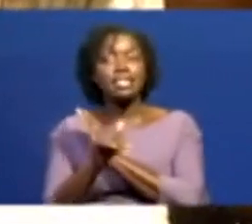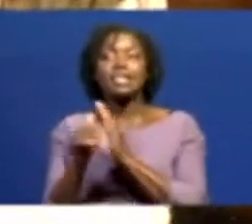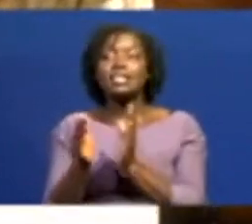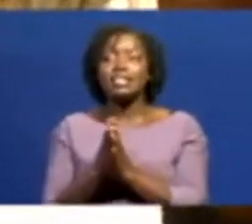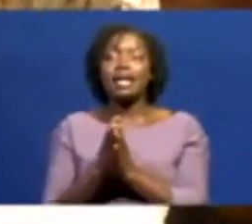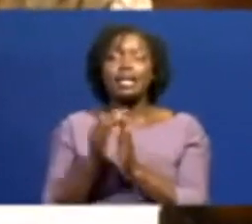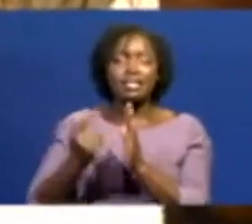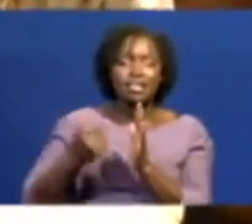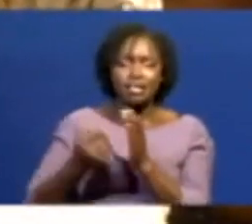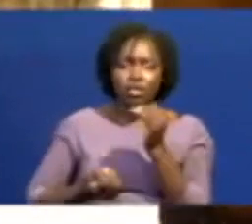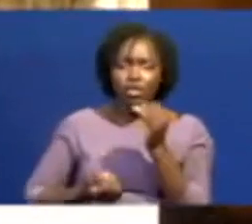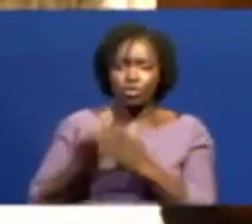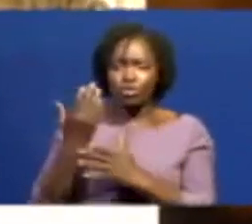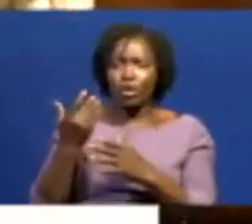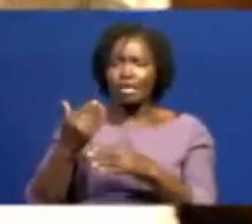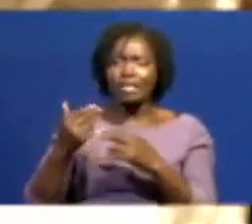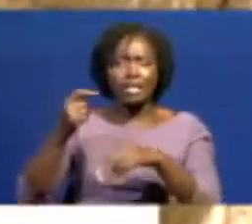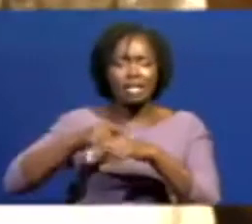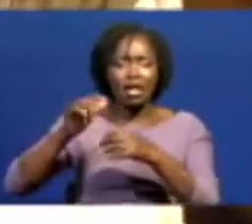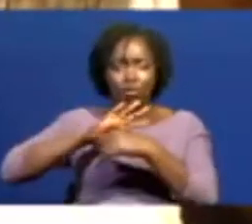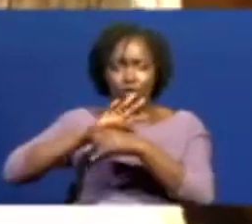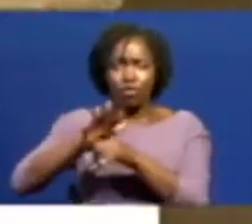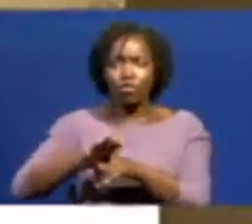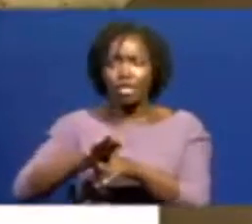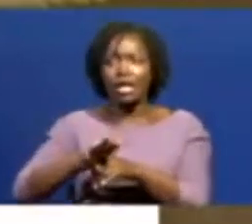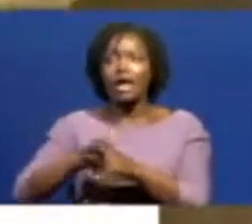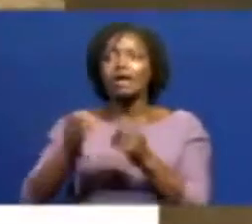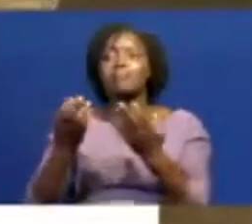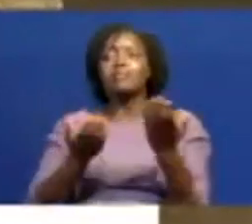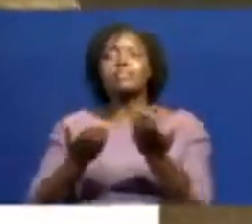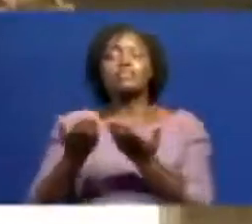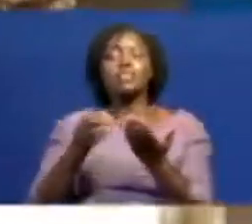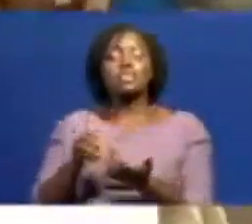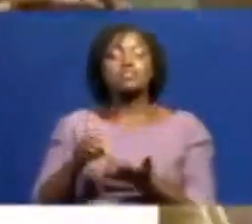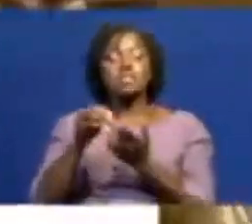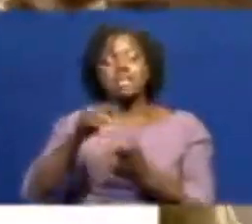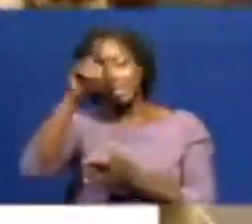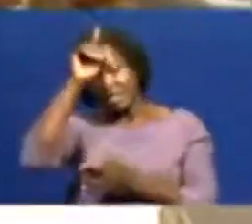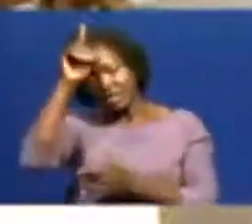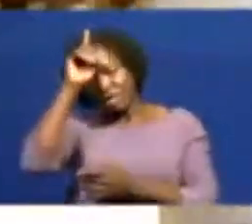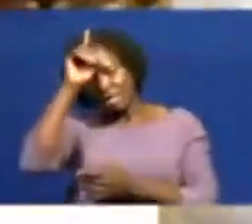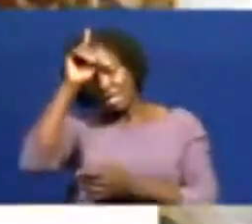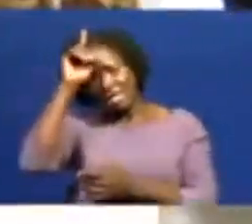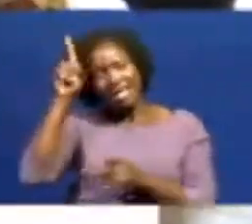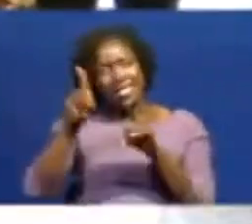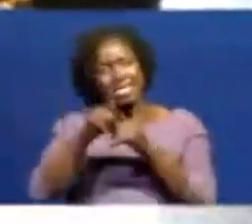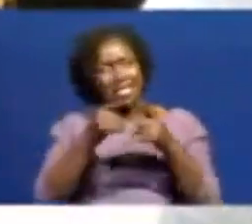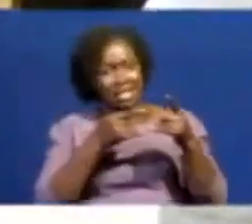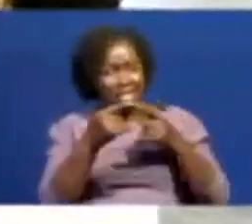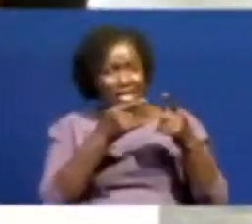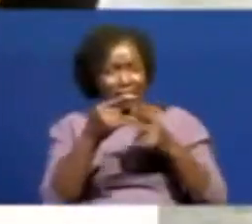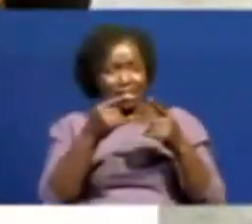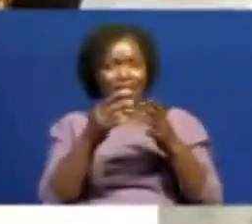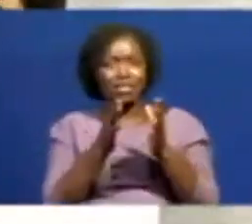industry grew significantly at the height of COVID-19, many businesses, especially in the rural areas, are struggling to leverage